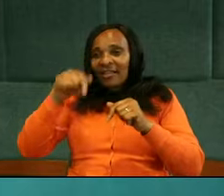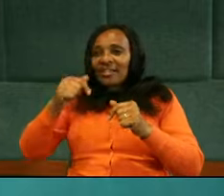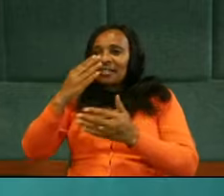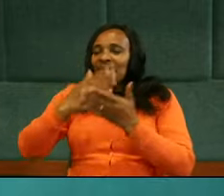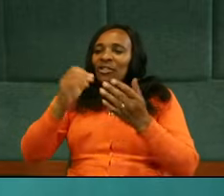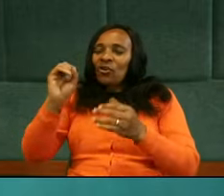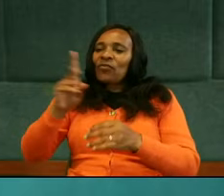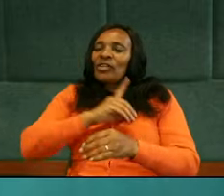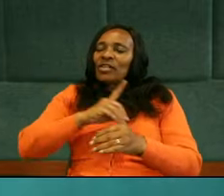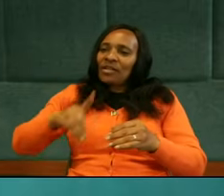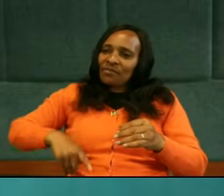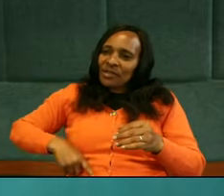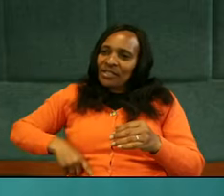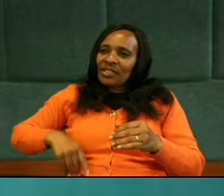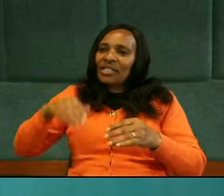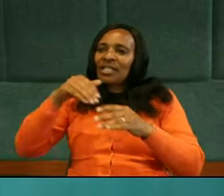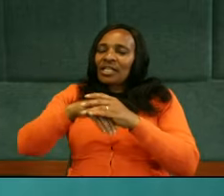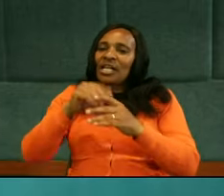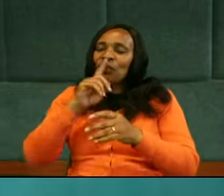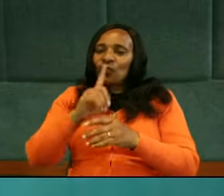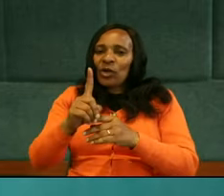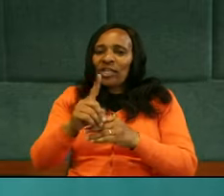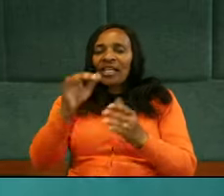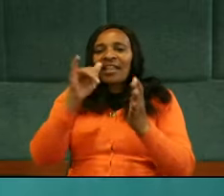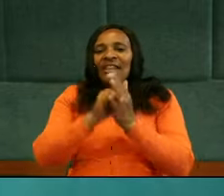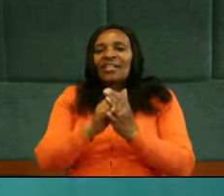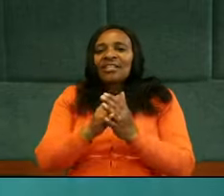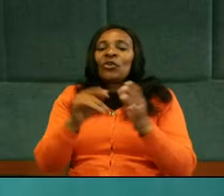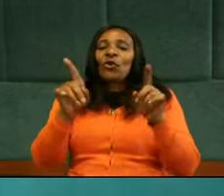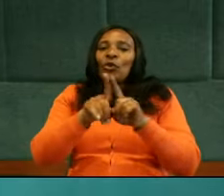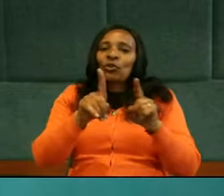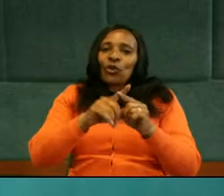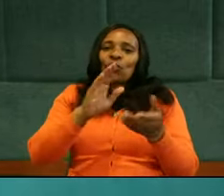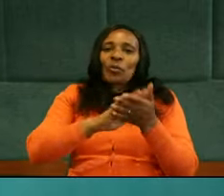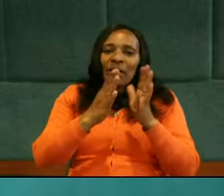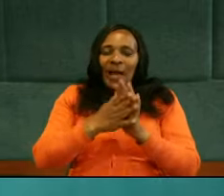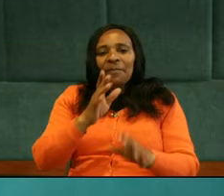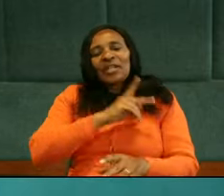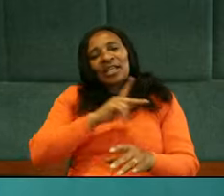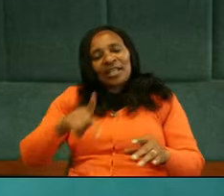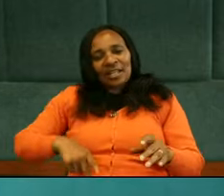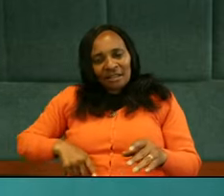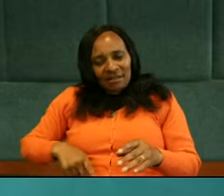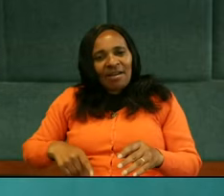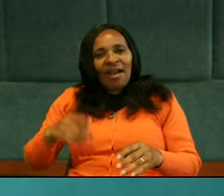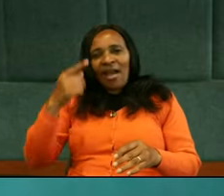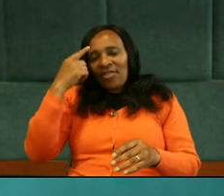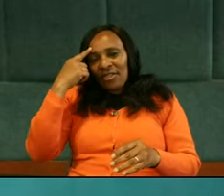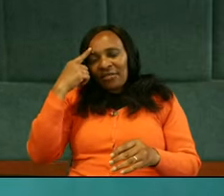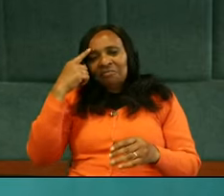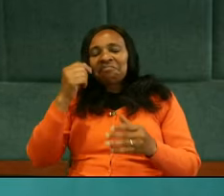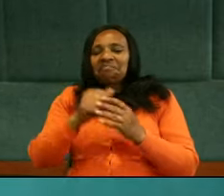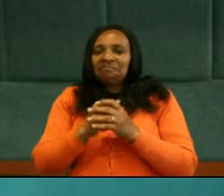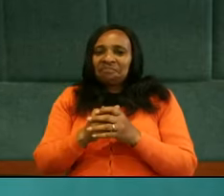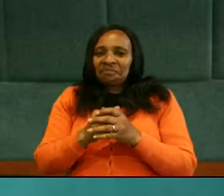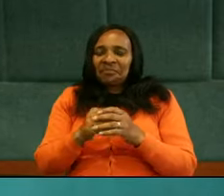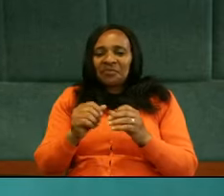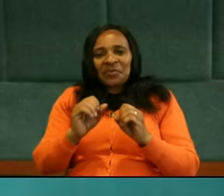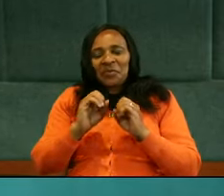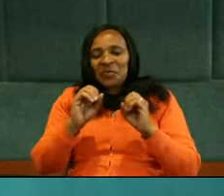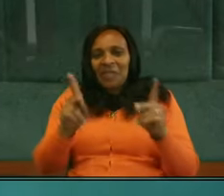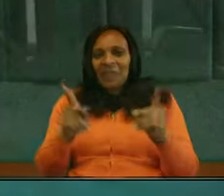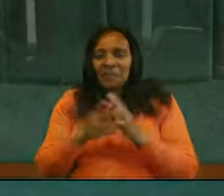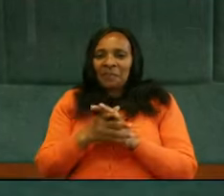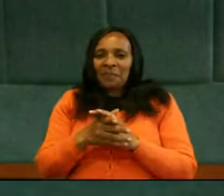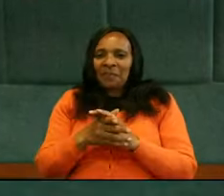David doing his part in assuring that he will also be able to become king. So I think that's, I think that's what I'd